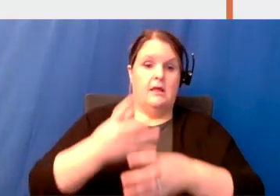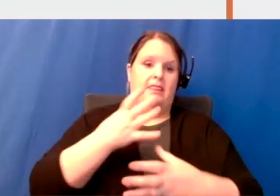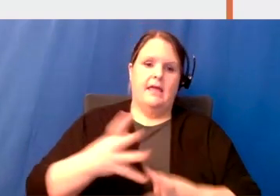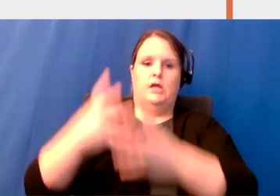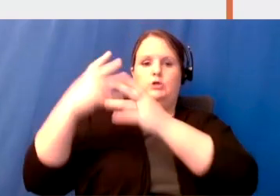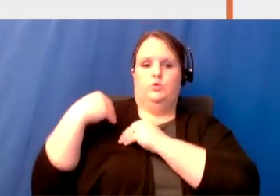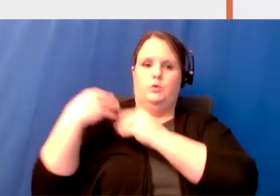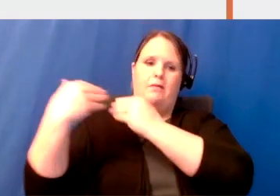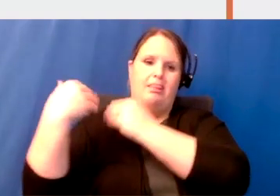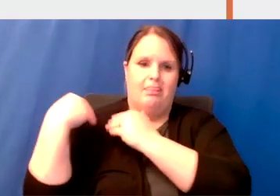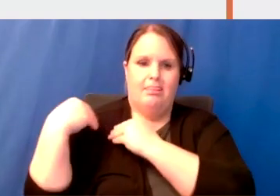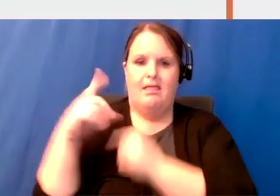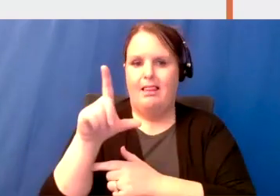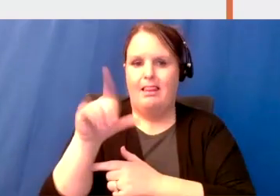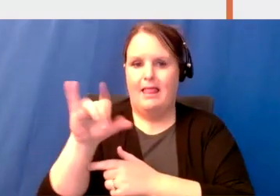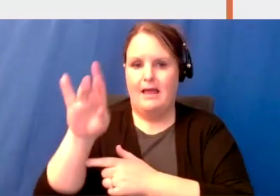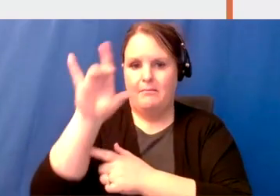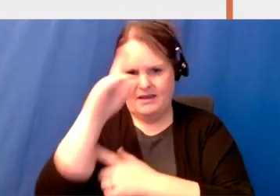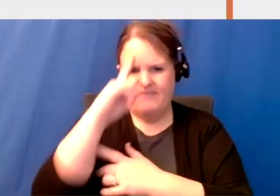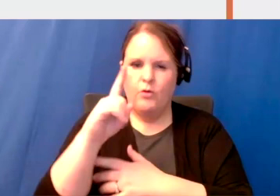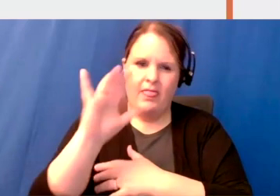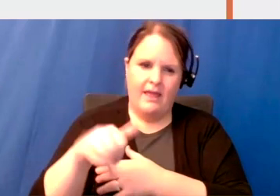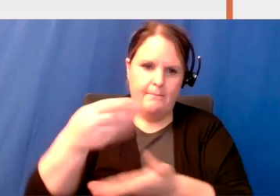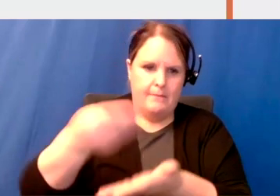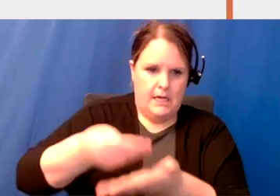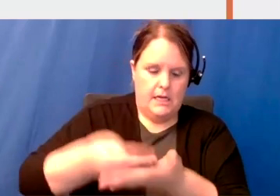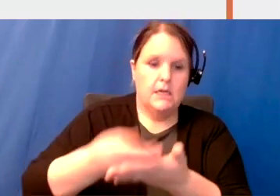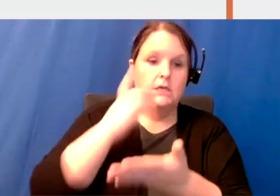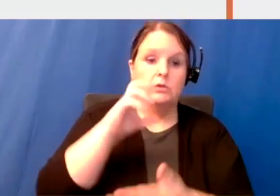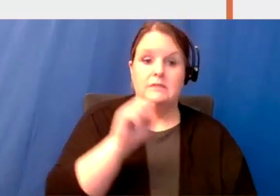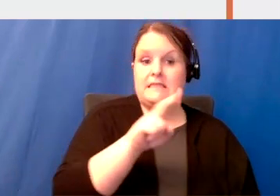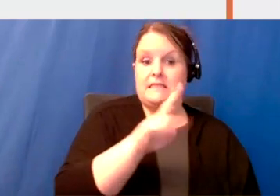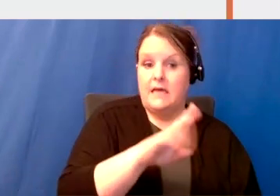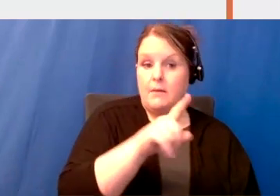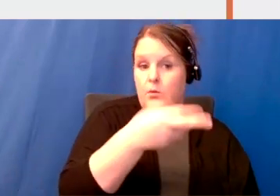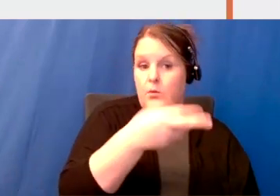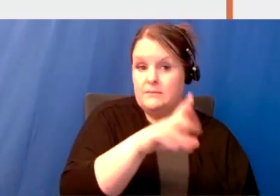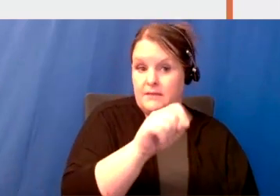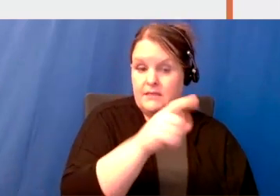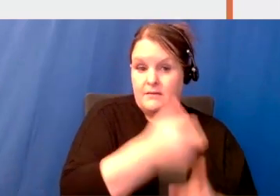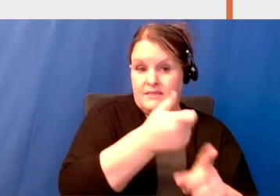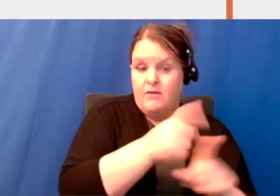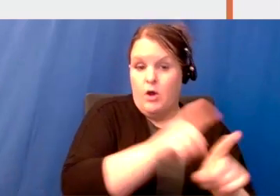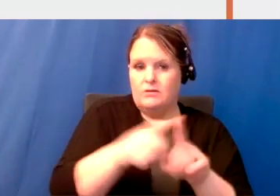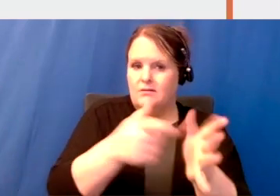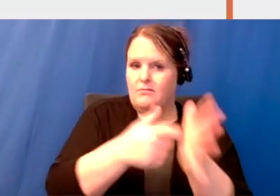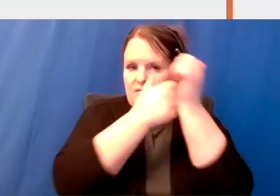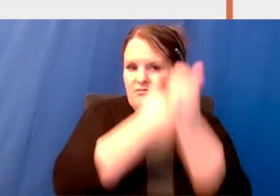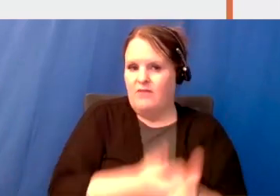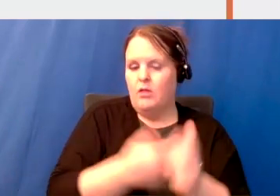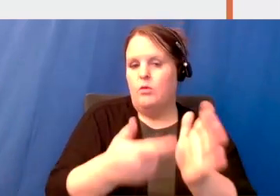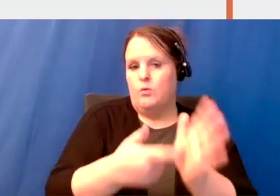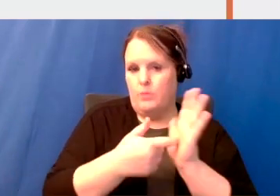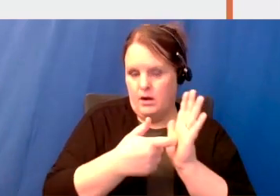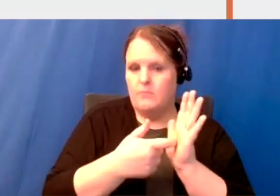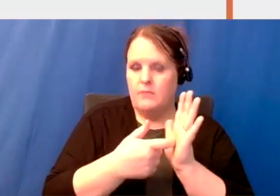award. So they're primarily liable for the award, but subrecipients also have to comply with the requirements that are imposed